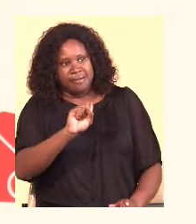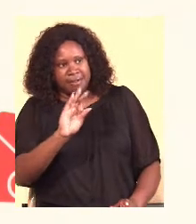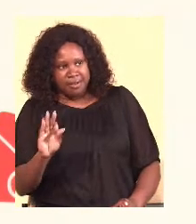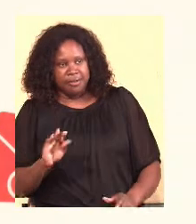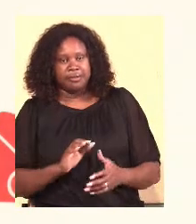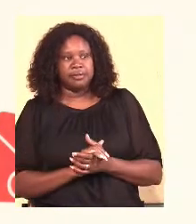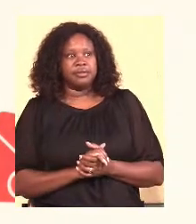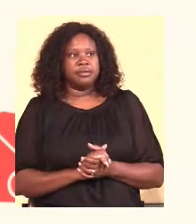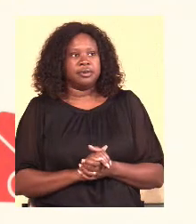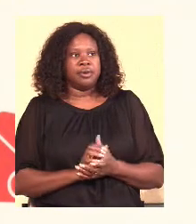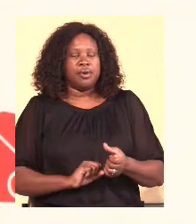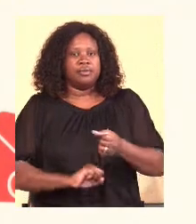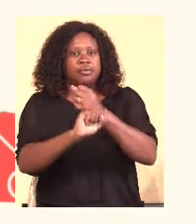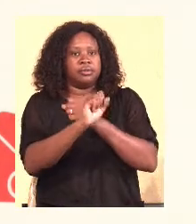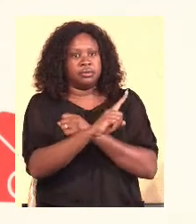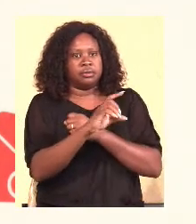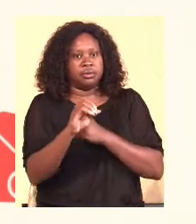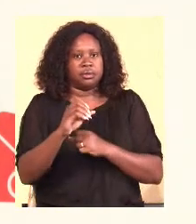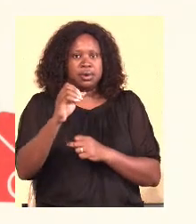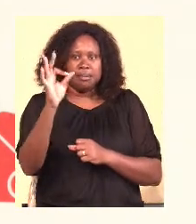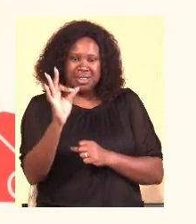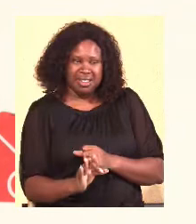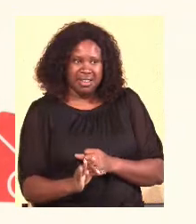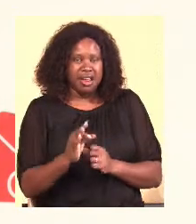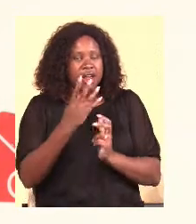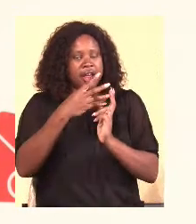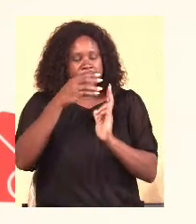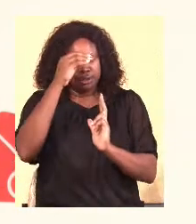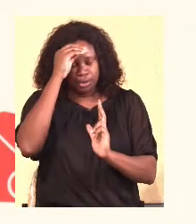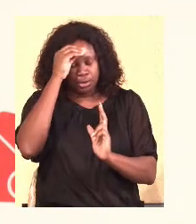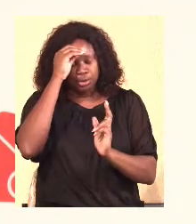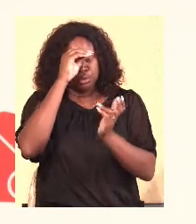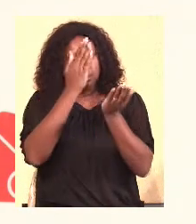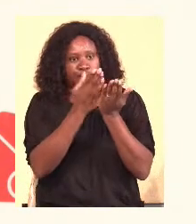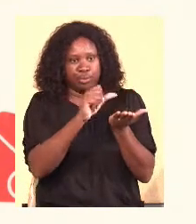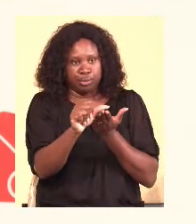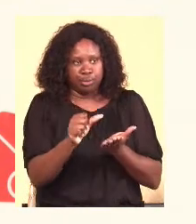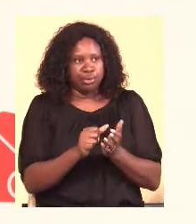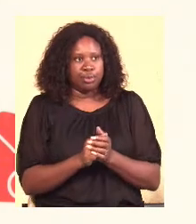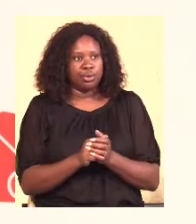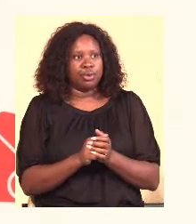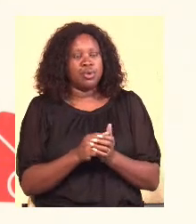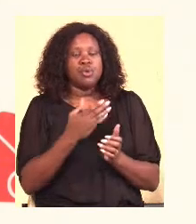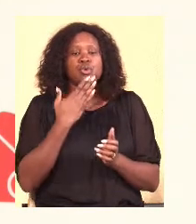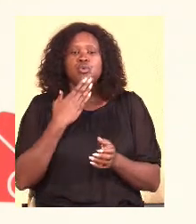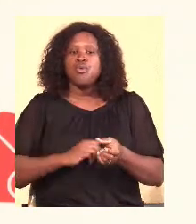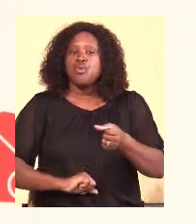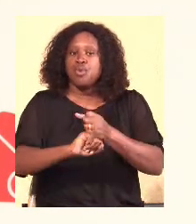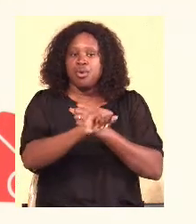NSFAF does fund 100% of students' tuition fees, those who are funded by